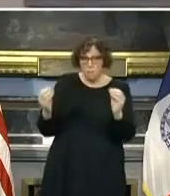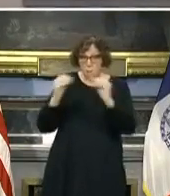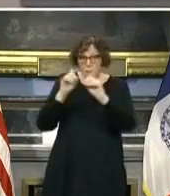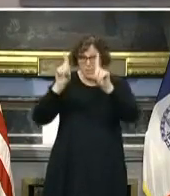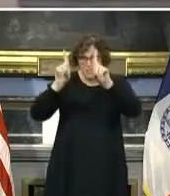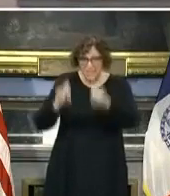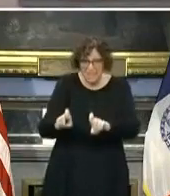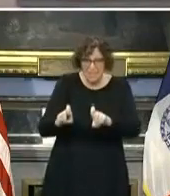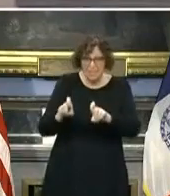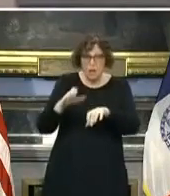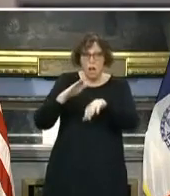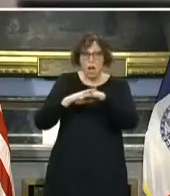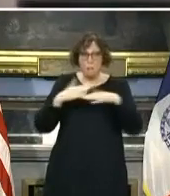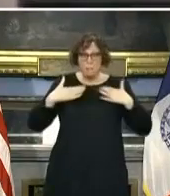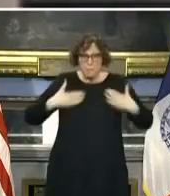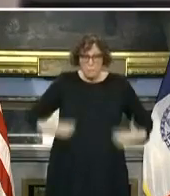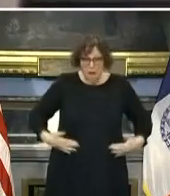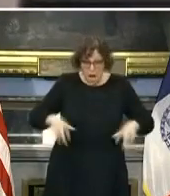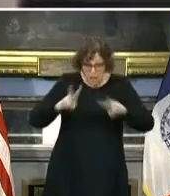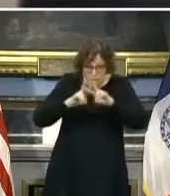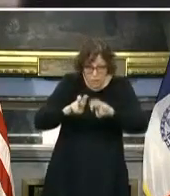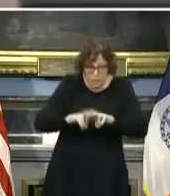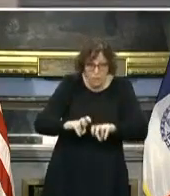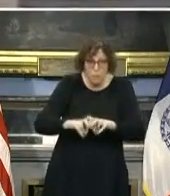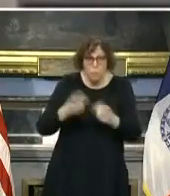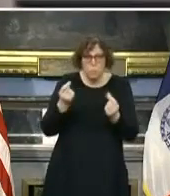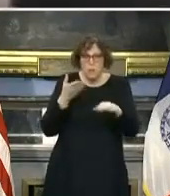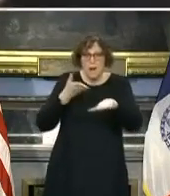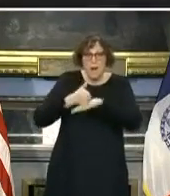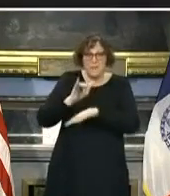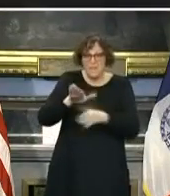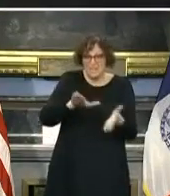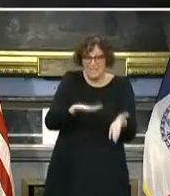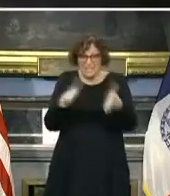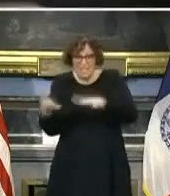The nature of what happens with bodies that died.